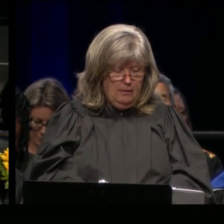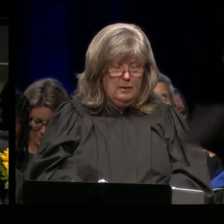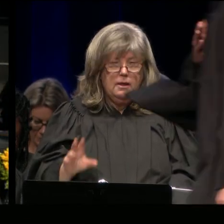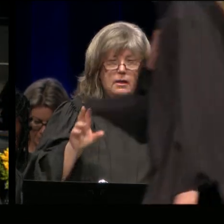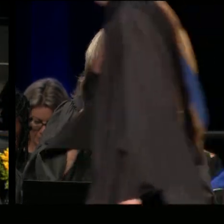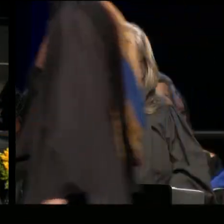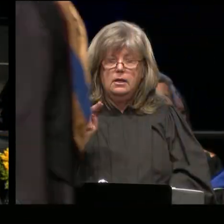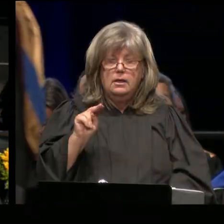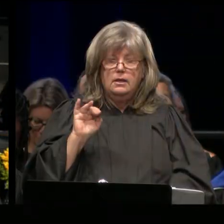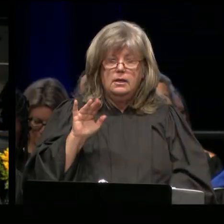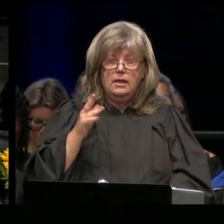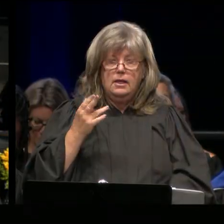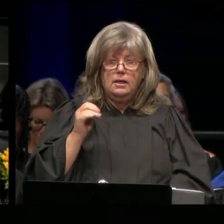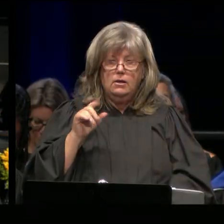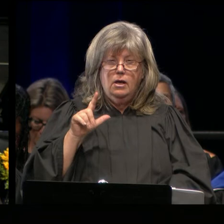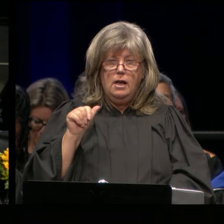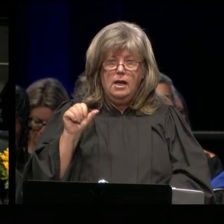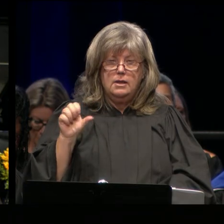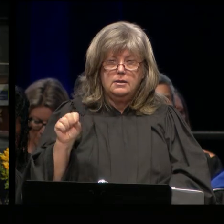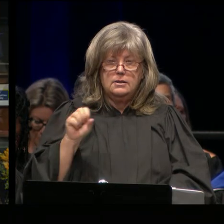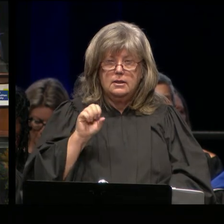Nicholas Savage.